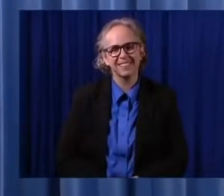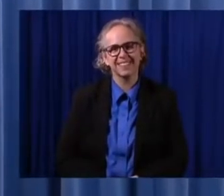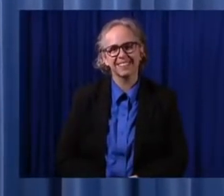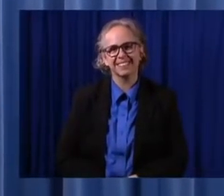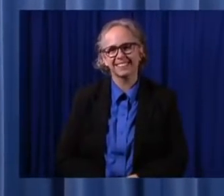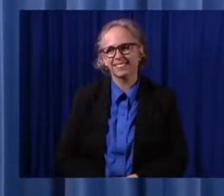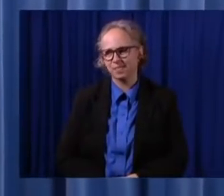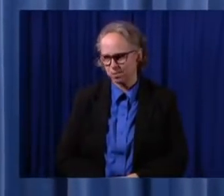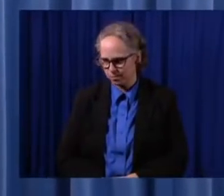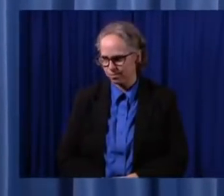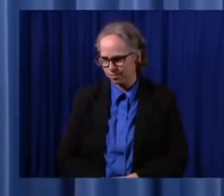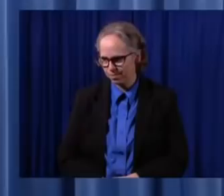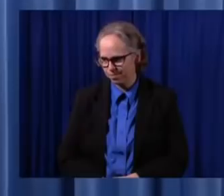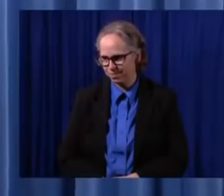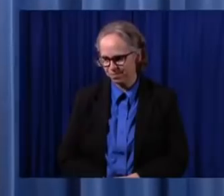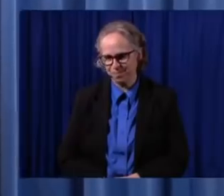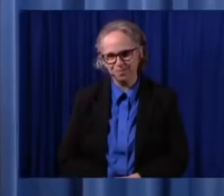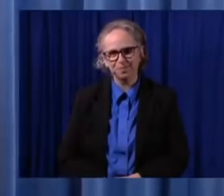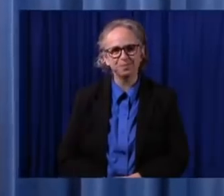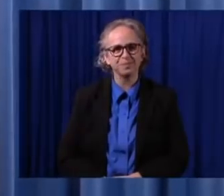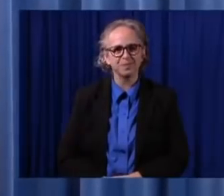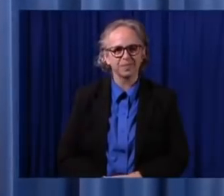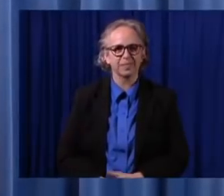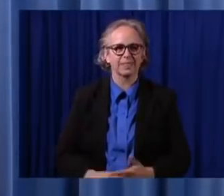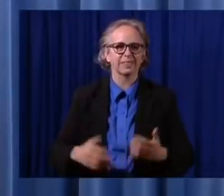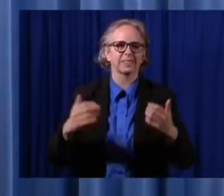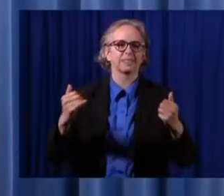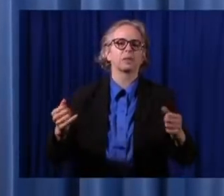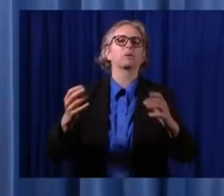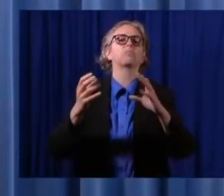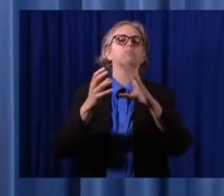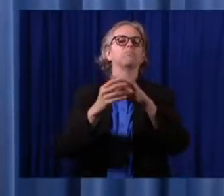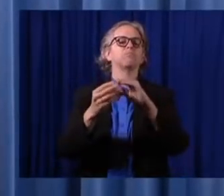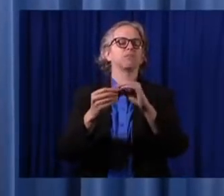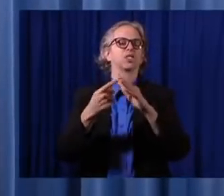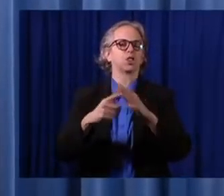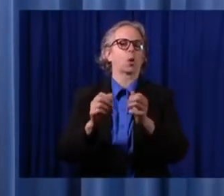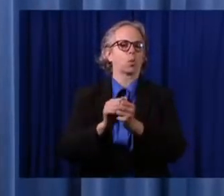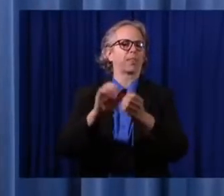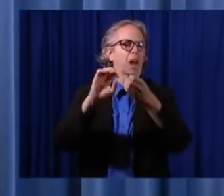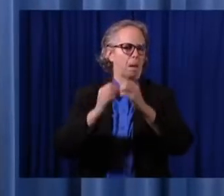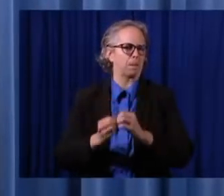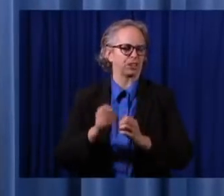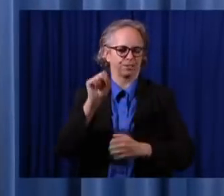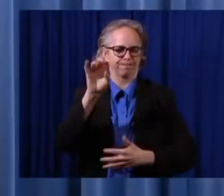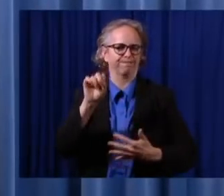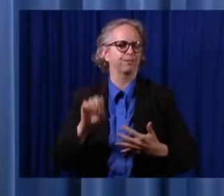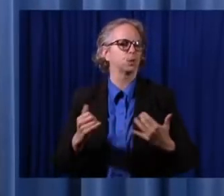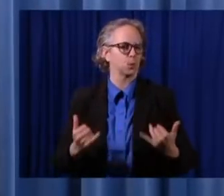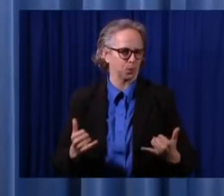We'll start with the numbers today. We'll get on the screen.